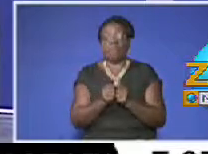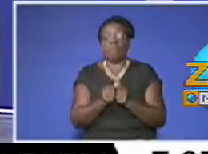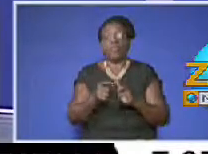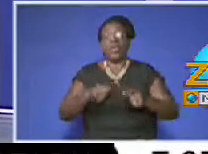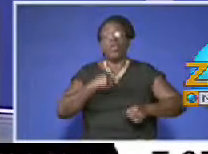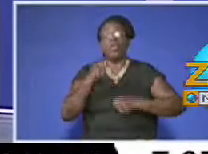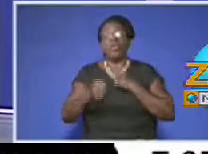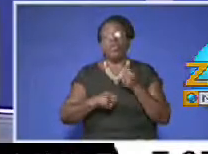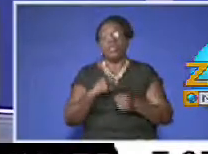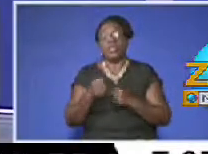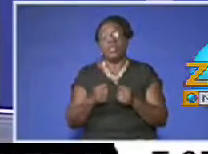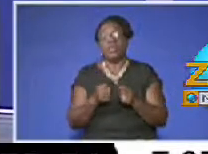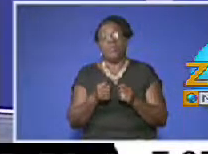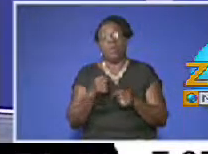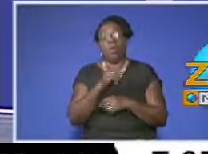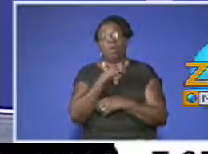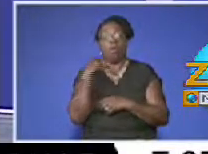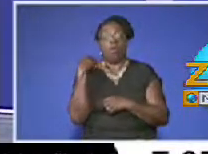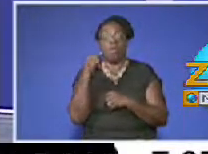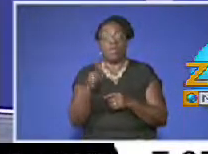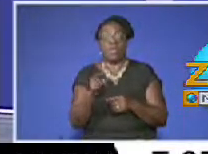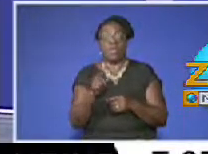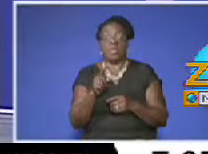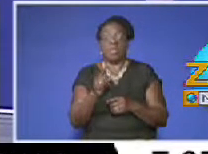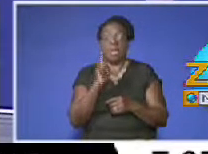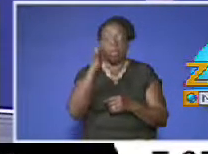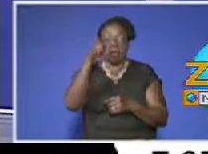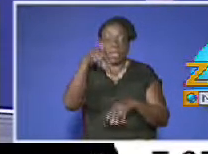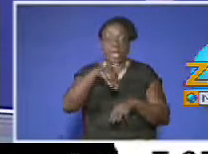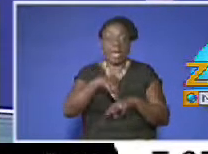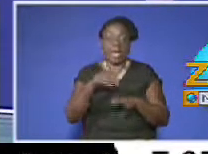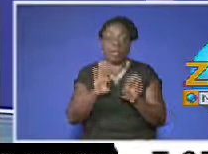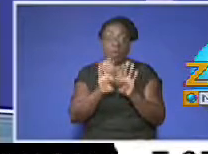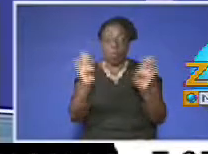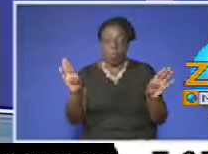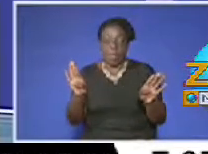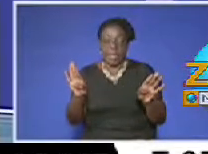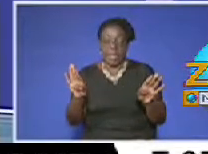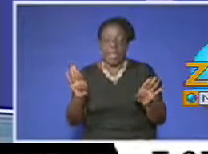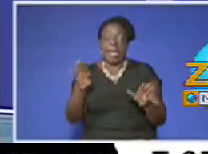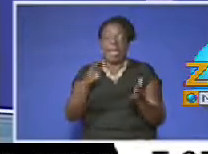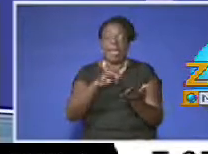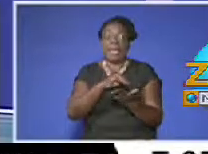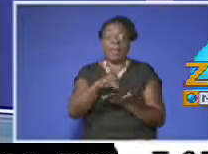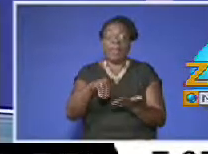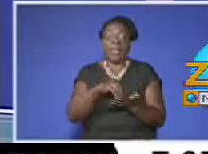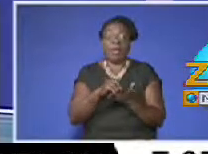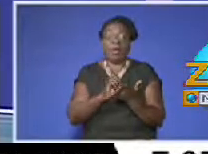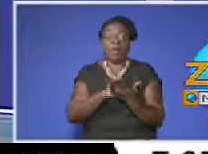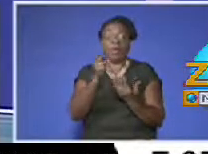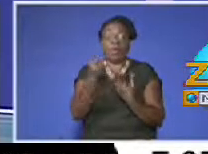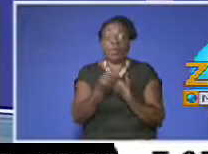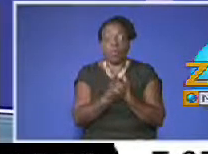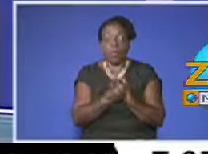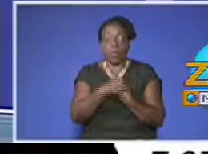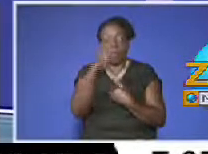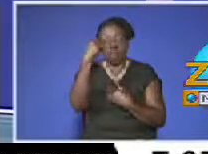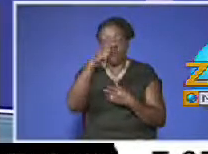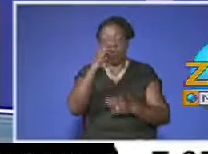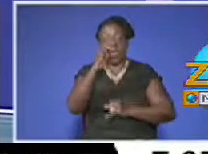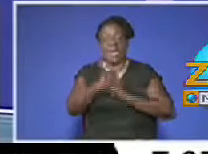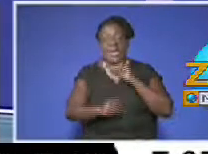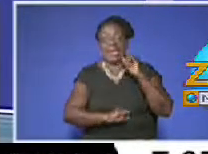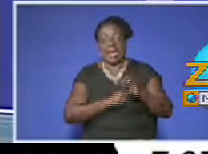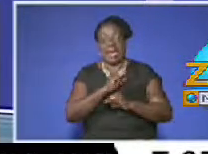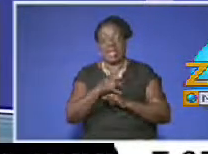Tourism officials, meantime, are eyeing mid-October to fully reopen the country's borders for international and domestic travel.